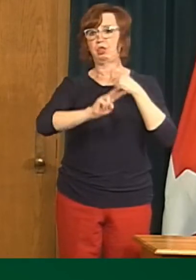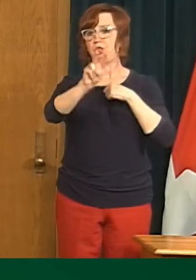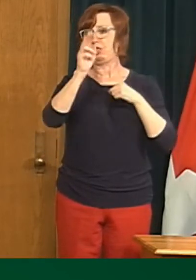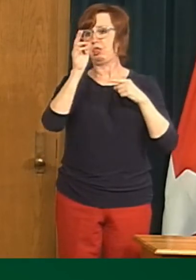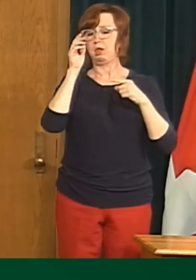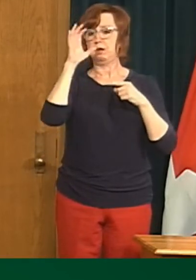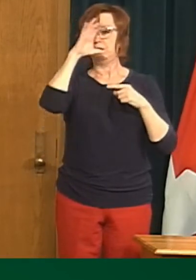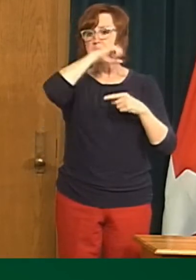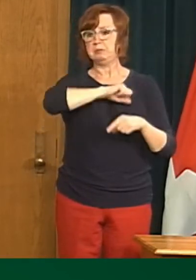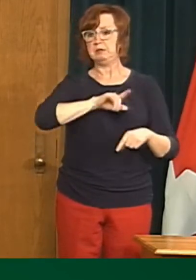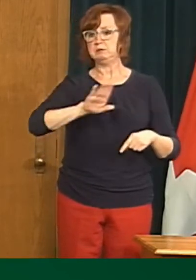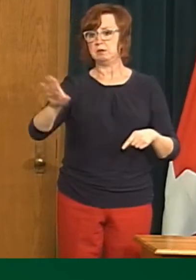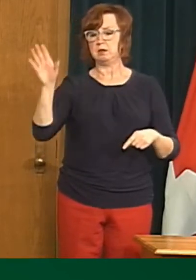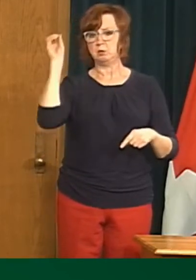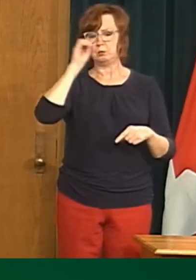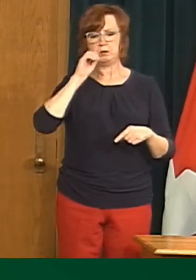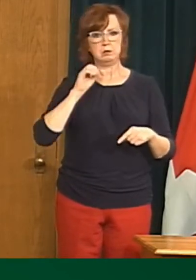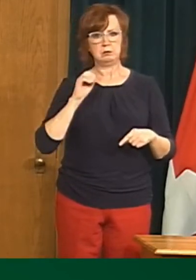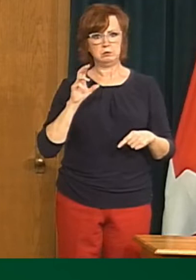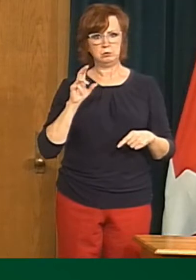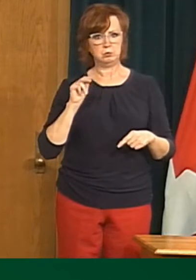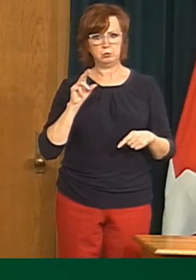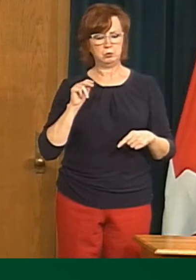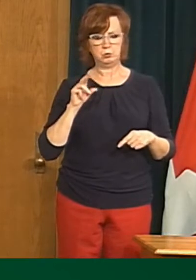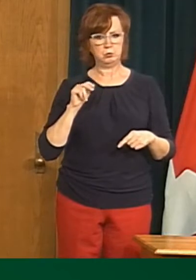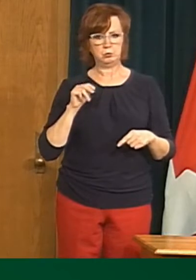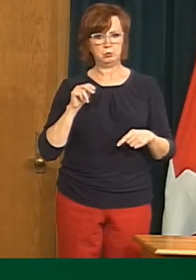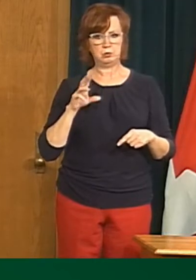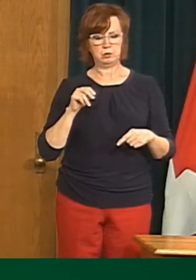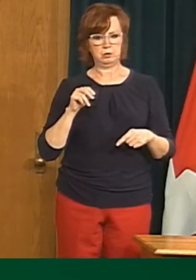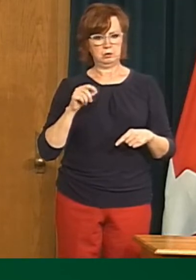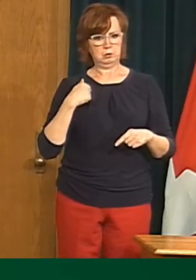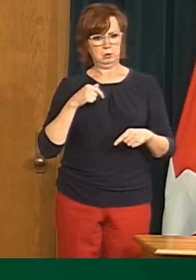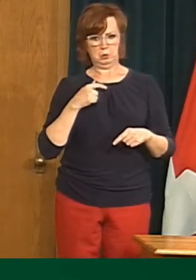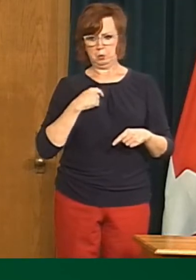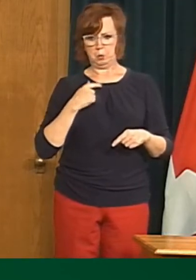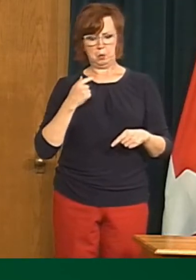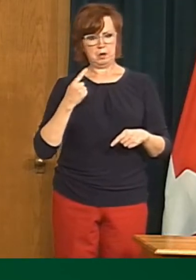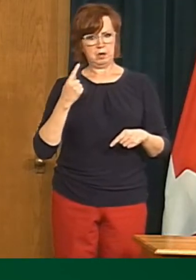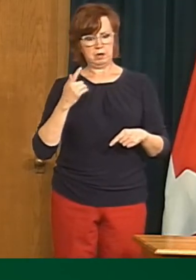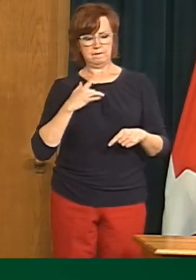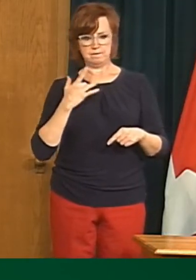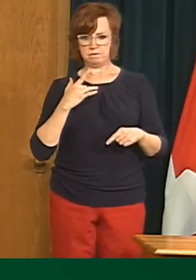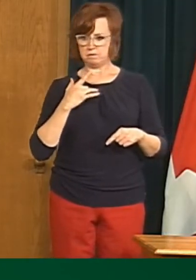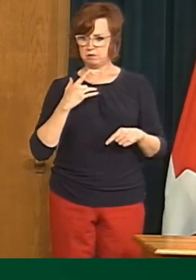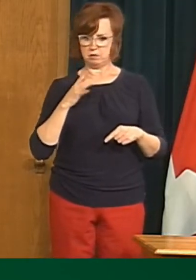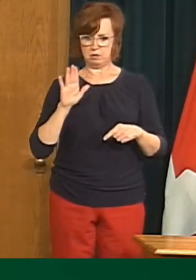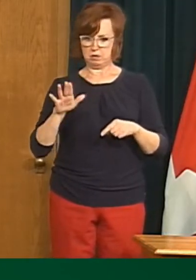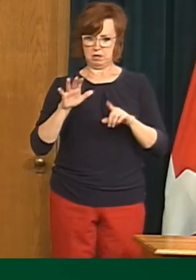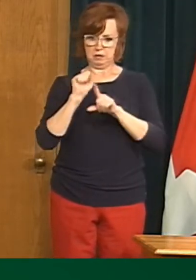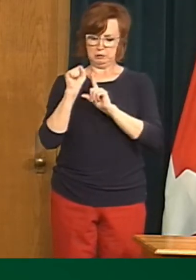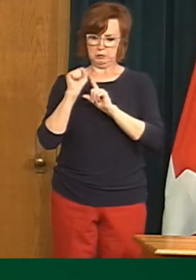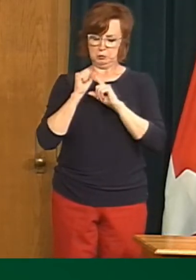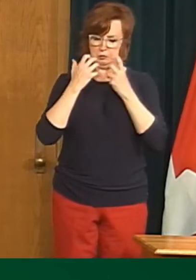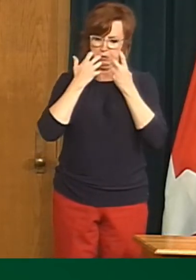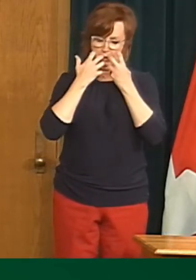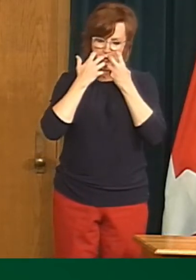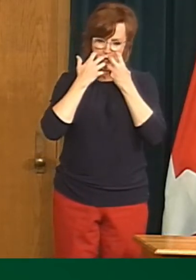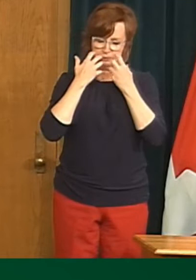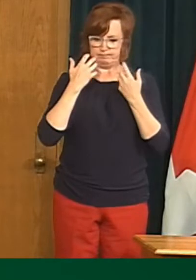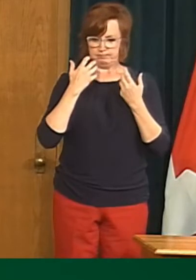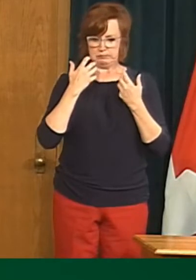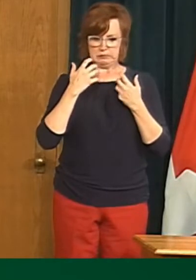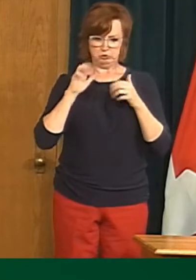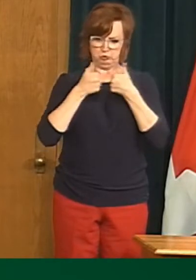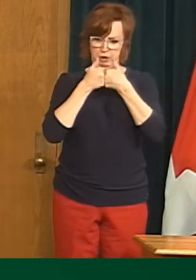any way thought that this would not be a sensitive decision. This was a very challenging decision, but it is one that it was